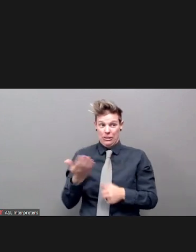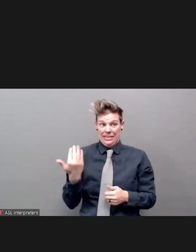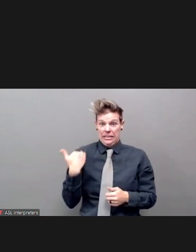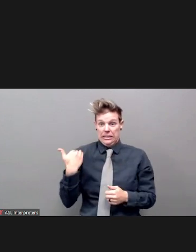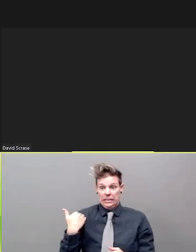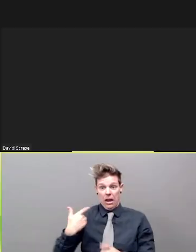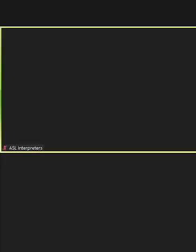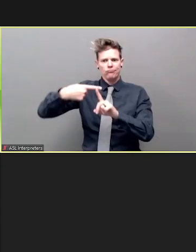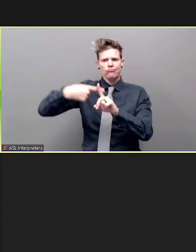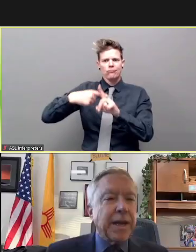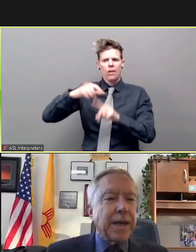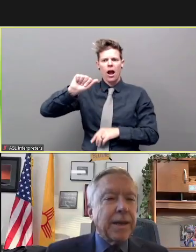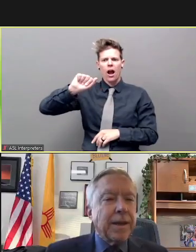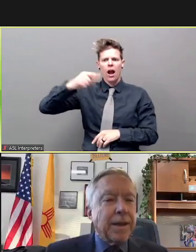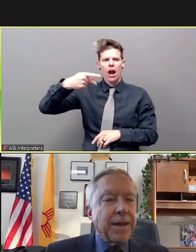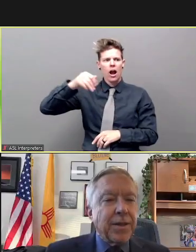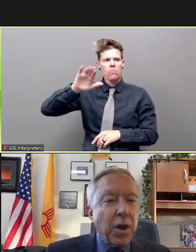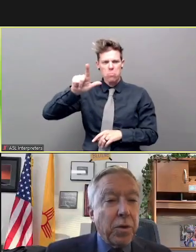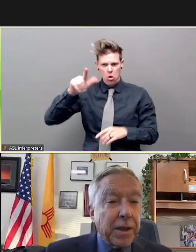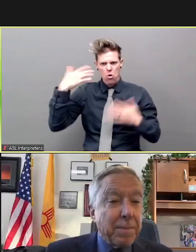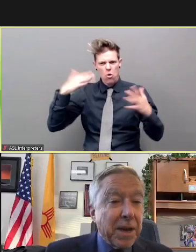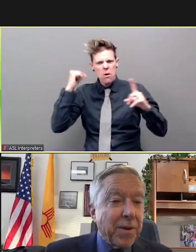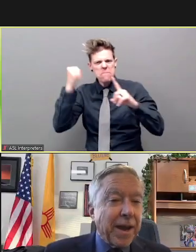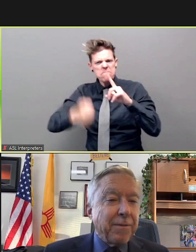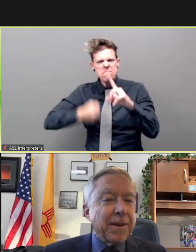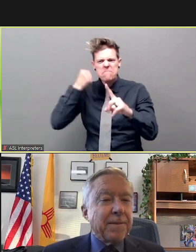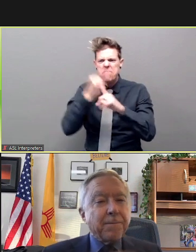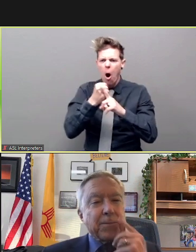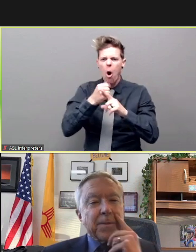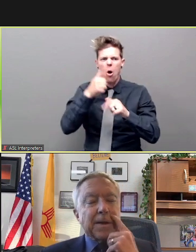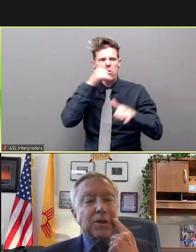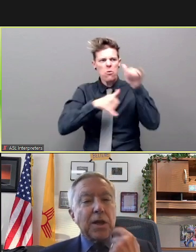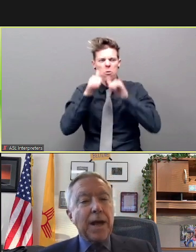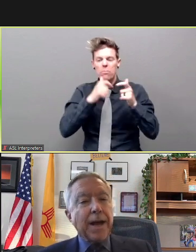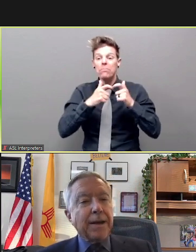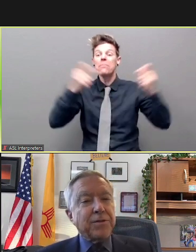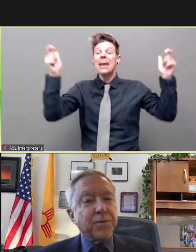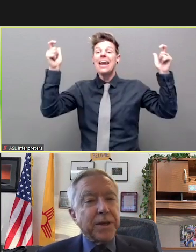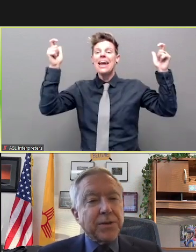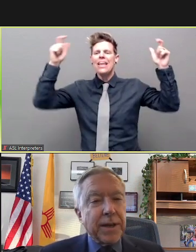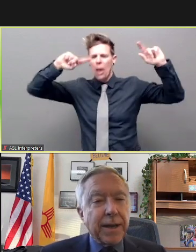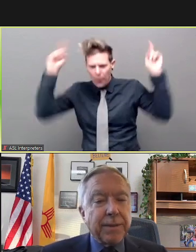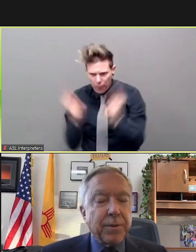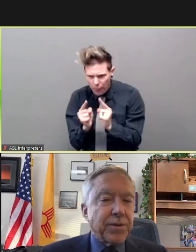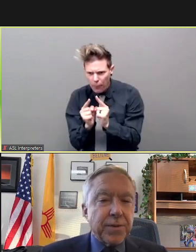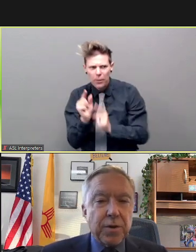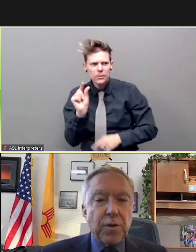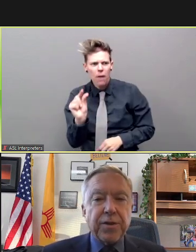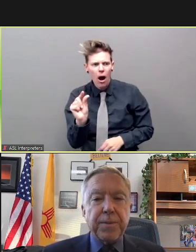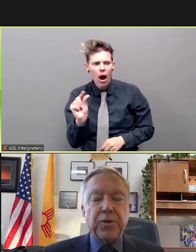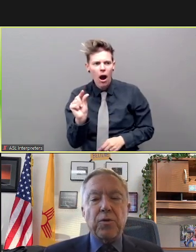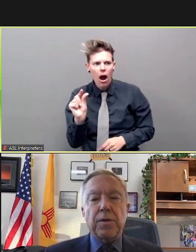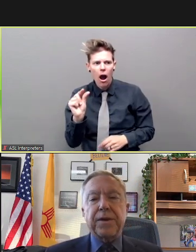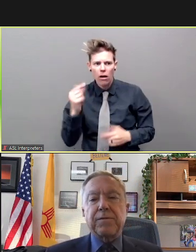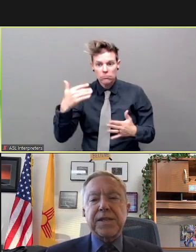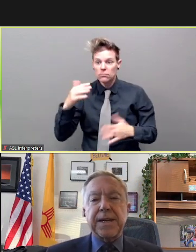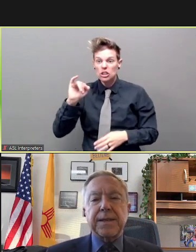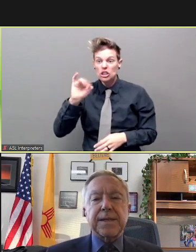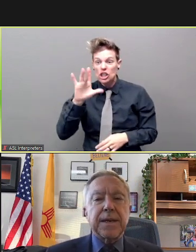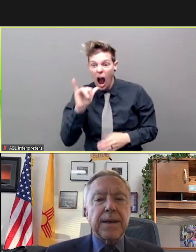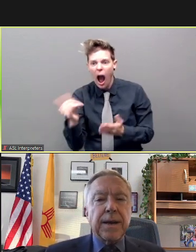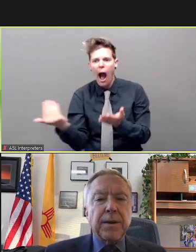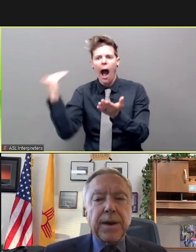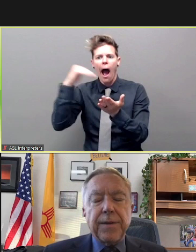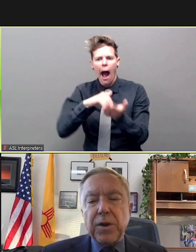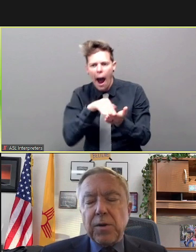wave in April of 2020, and then a really big wave in July of 2020, which of course have been dwarfed ever